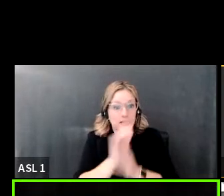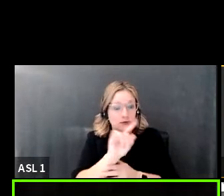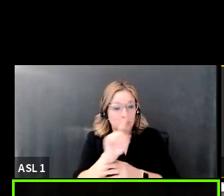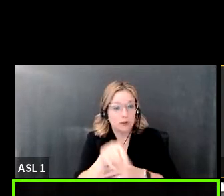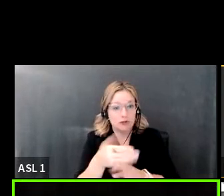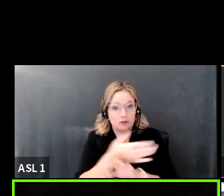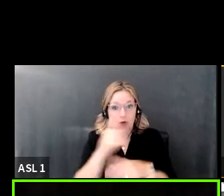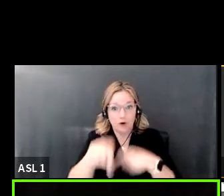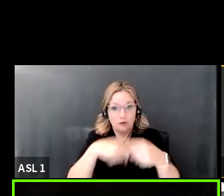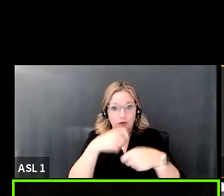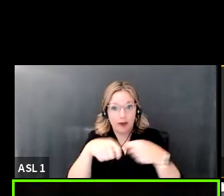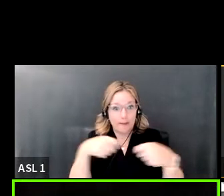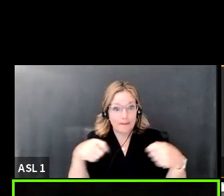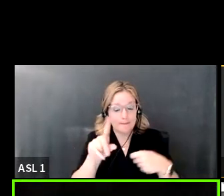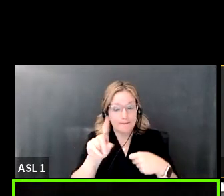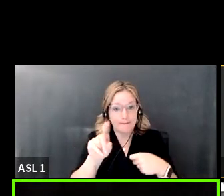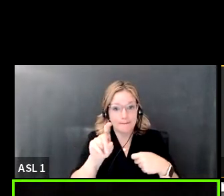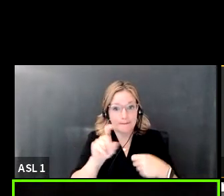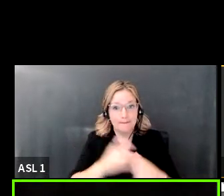we wrap up